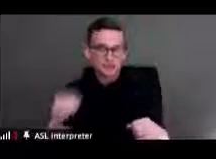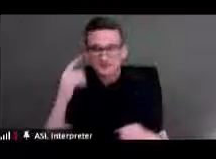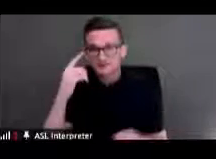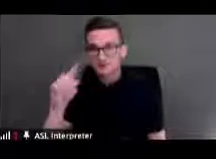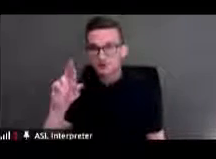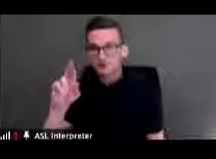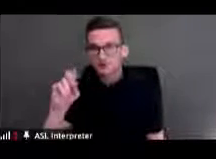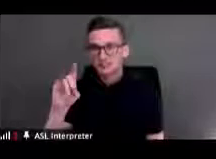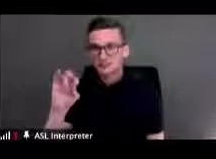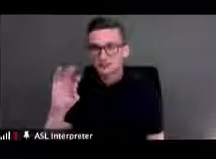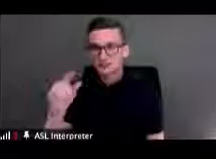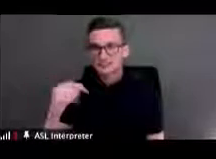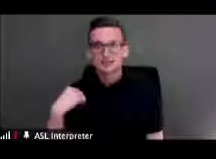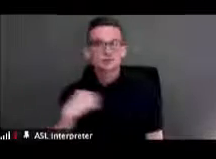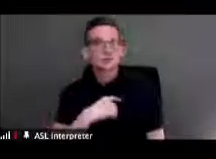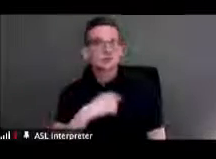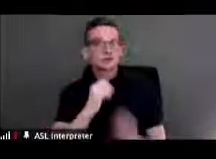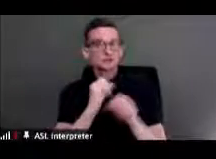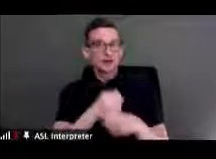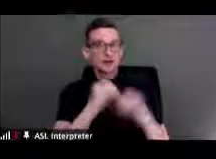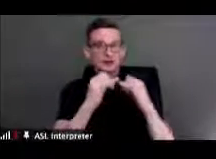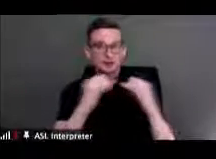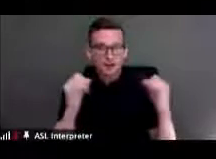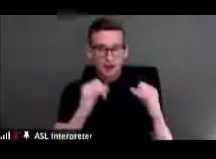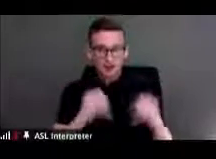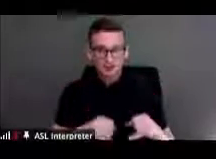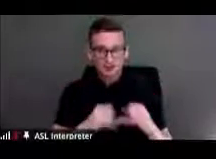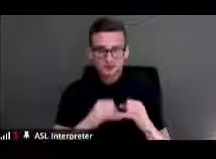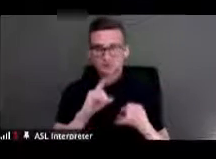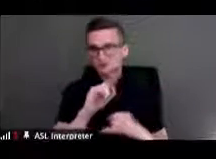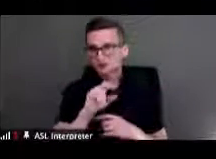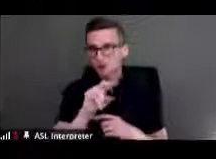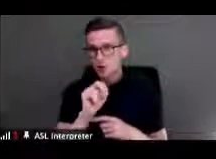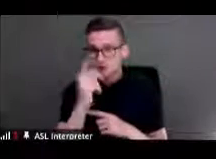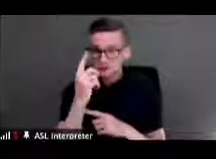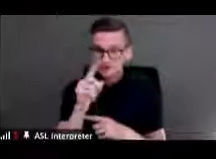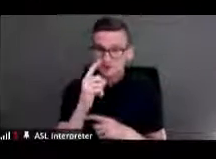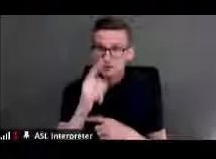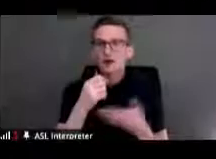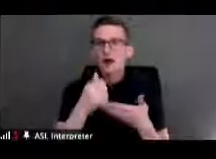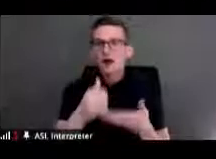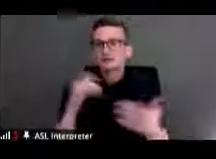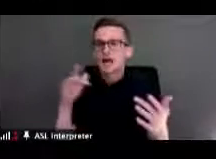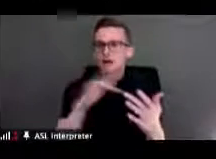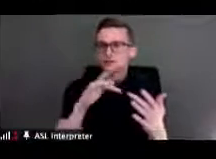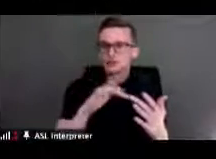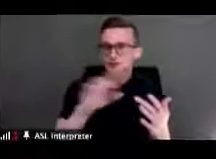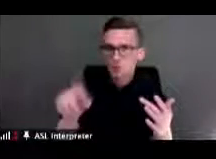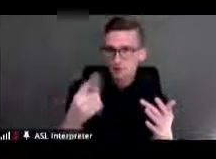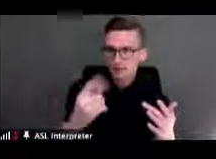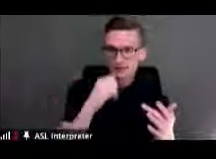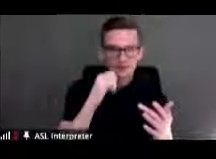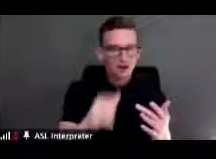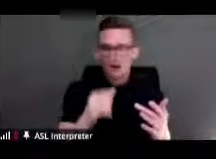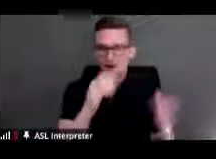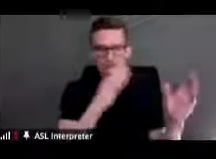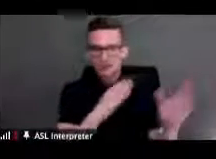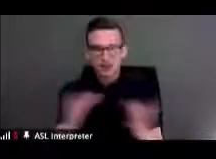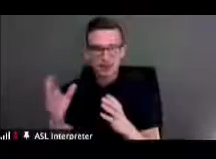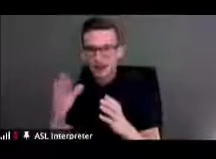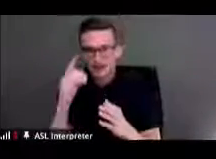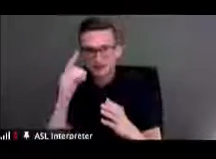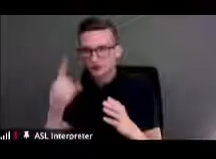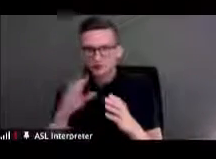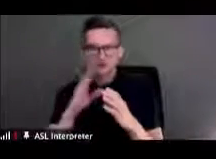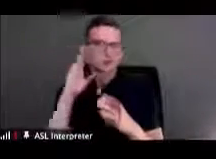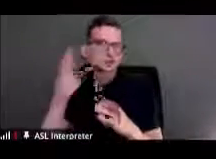assist commissioners and staff in their outreach efforts only, not as an indication of planned boundaries. Today, we